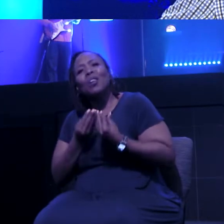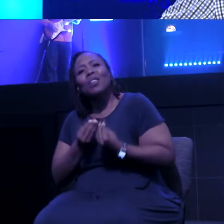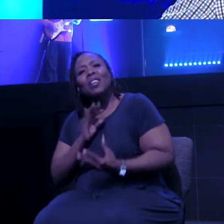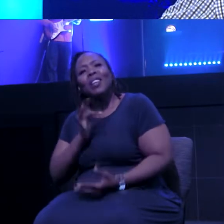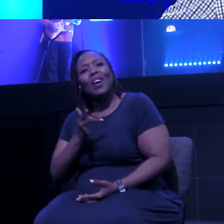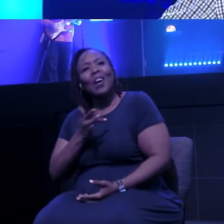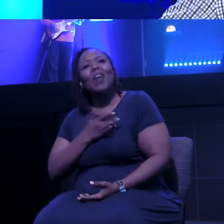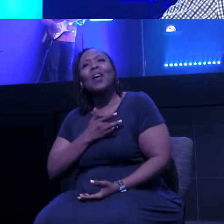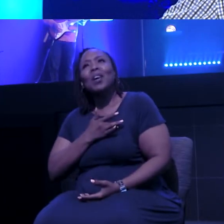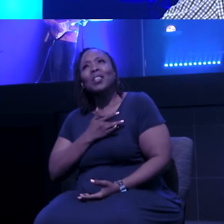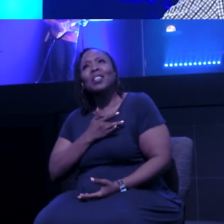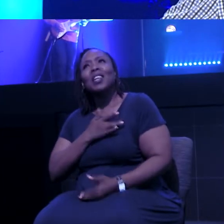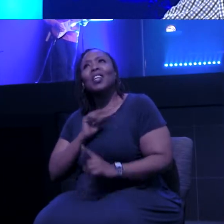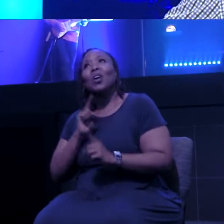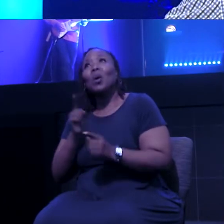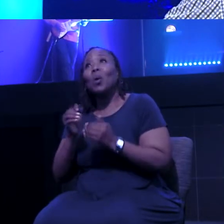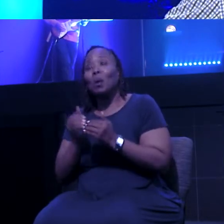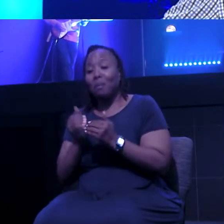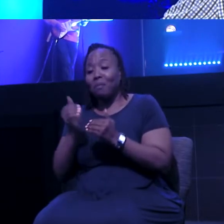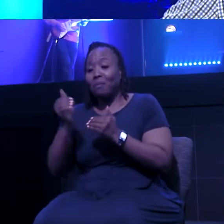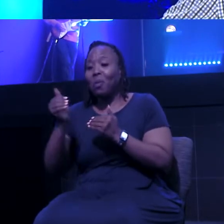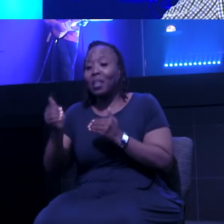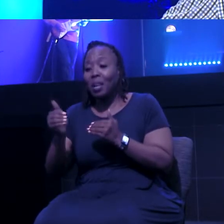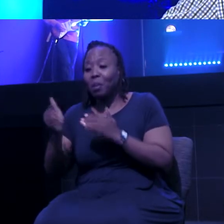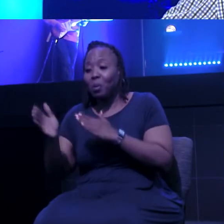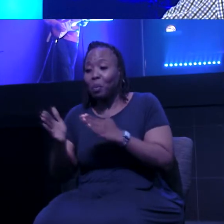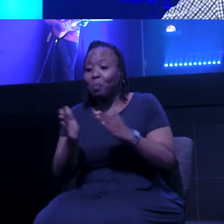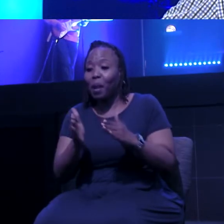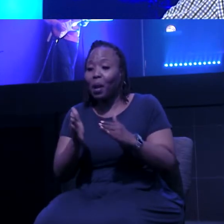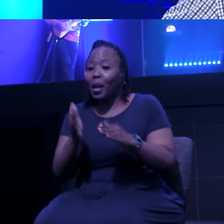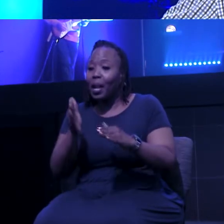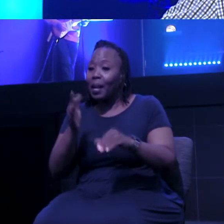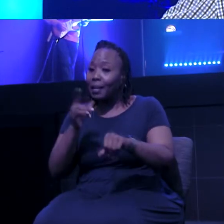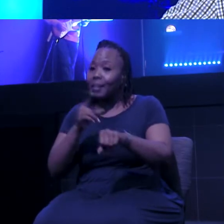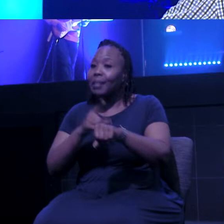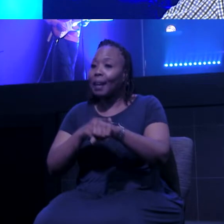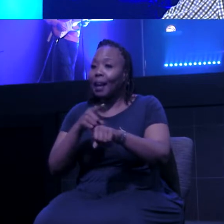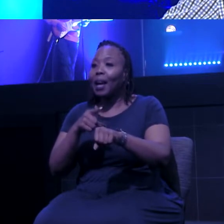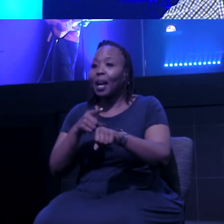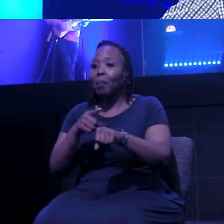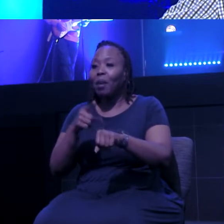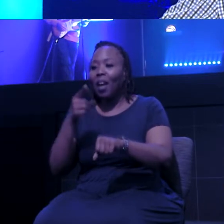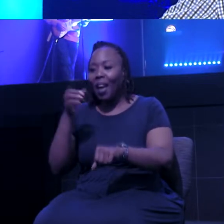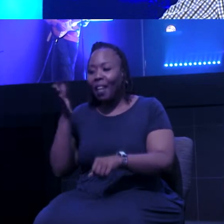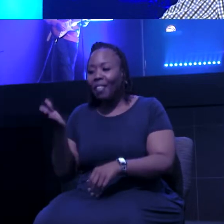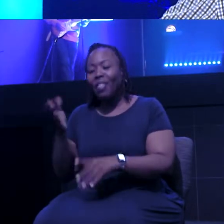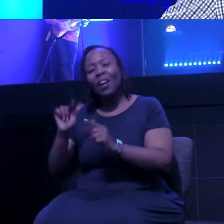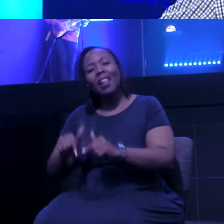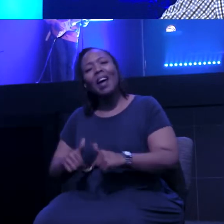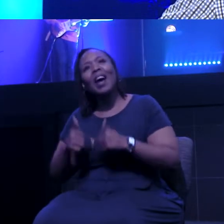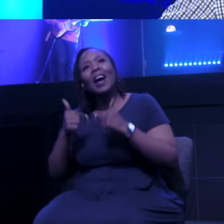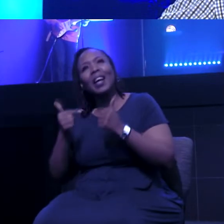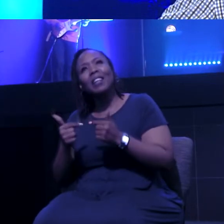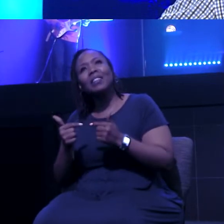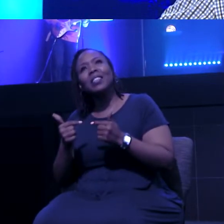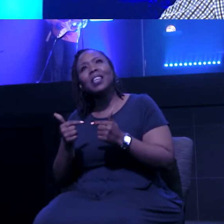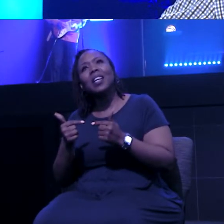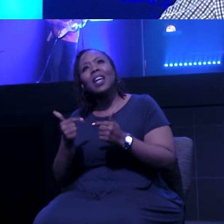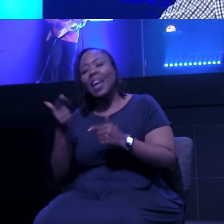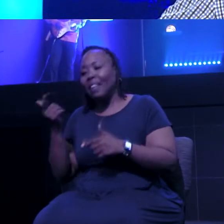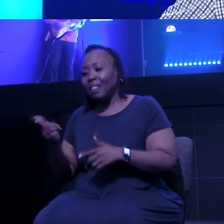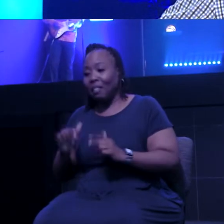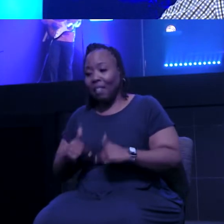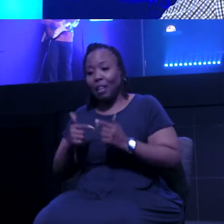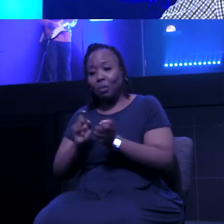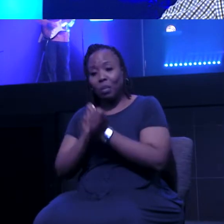you're going before them, Father, that you're preparing a moment, a time, when their lives, their destinies, their eternities will be